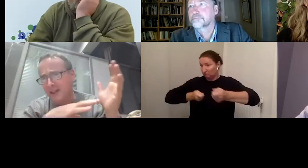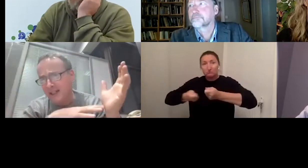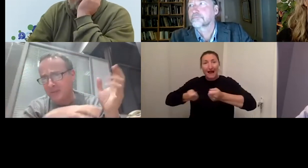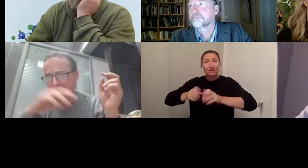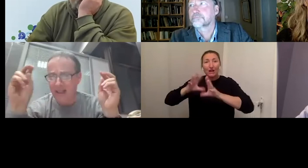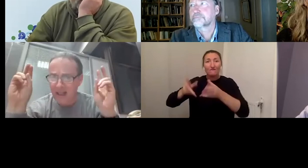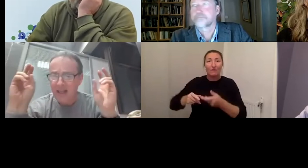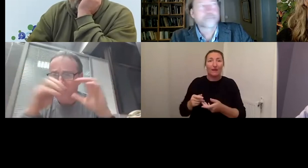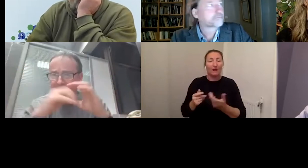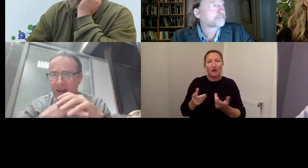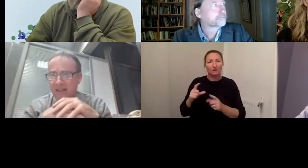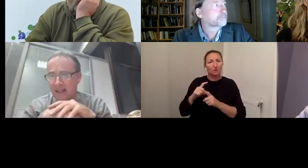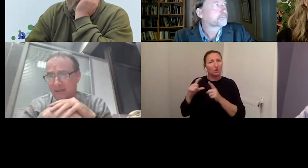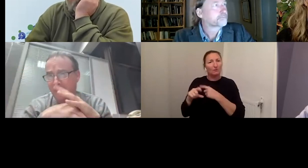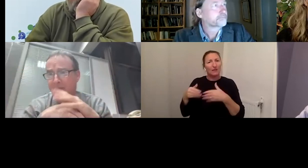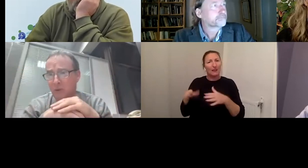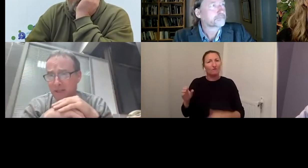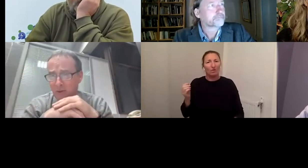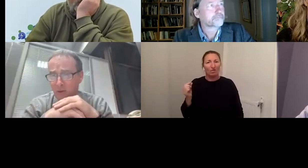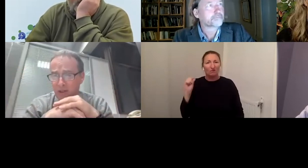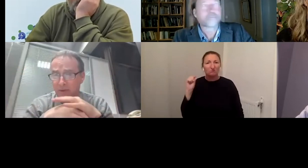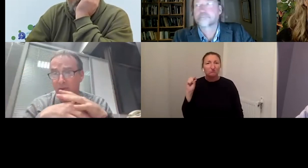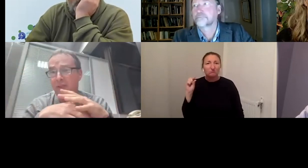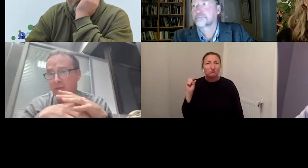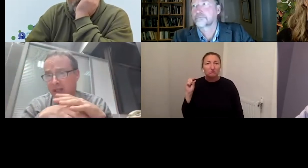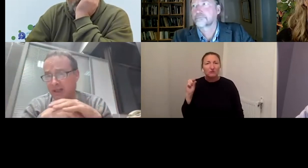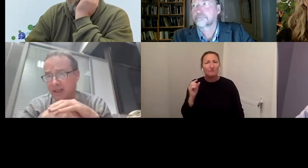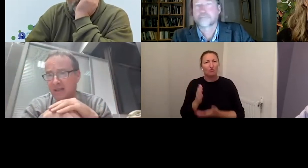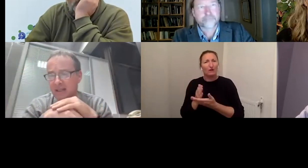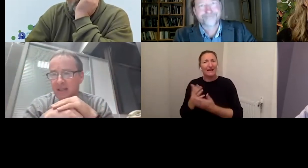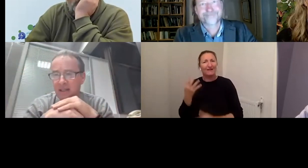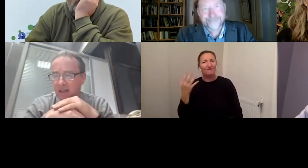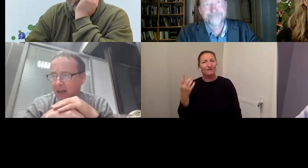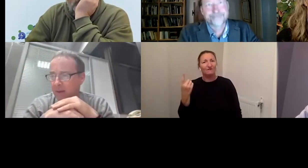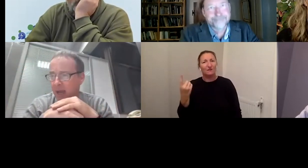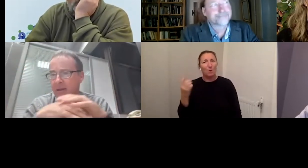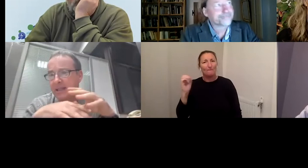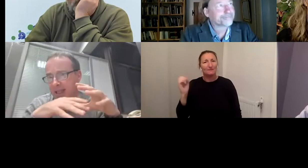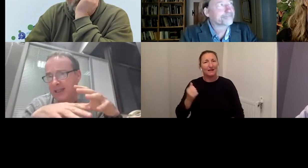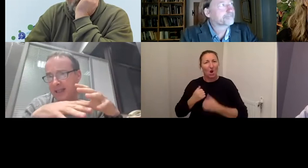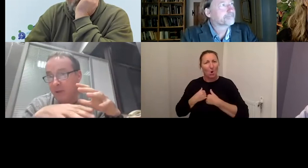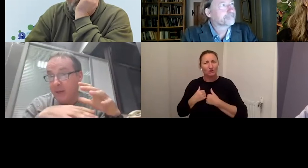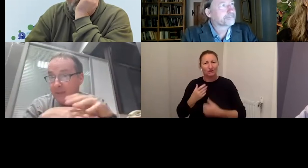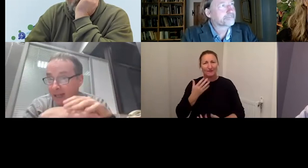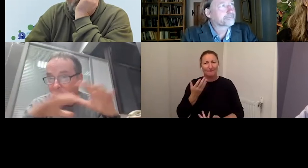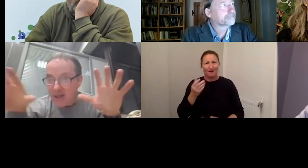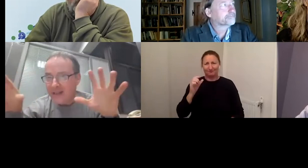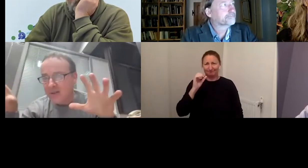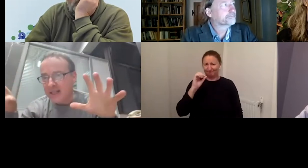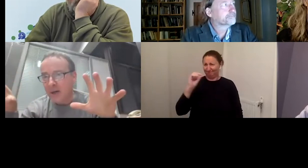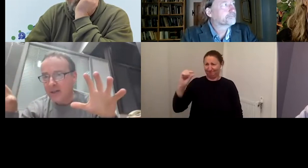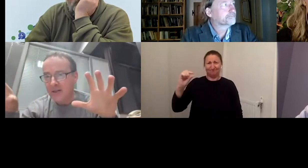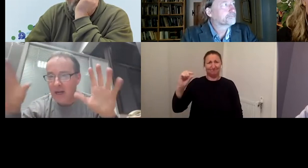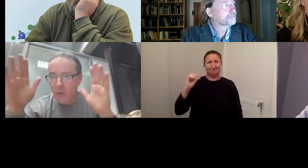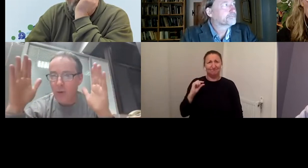with very little but the fact that they have a 51% ownership of nothing really at the end of the day. And since then, we've been able to kick those guys out